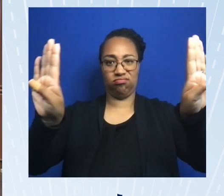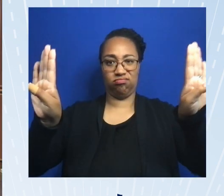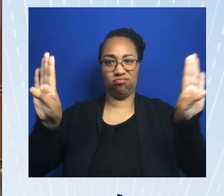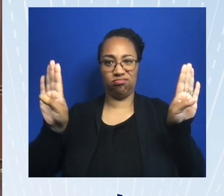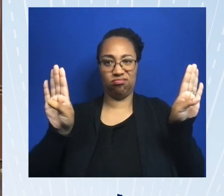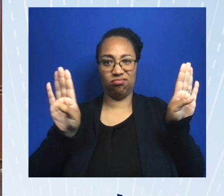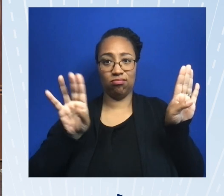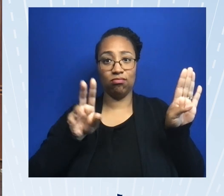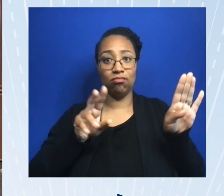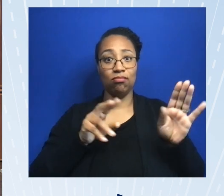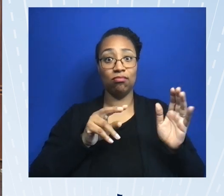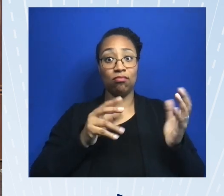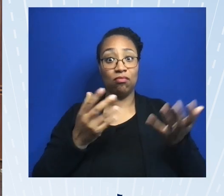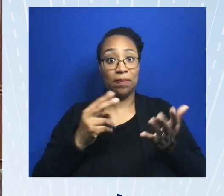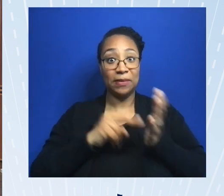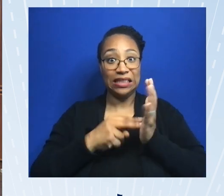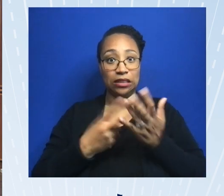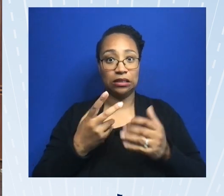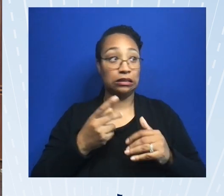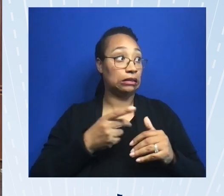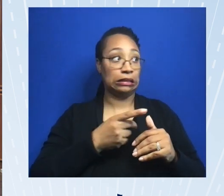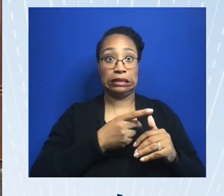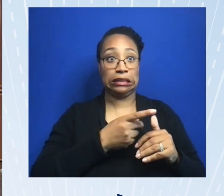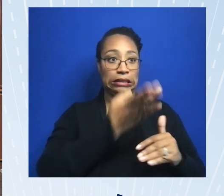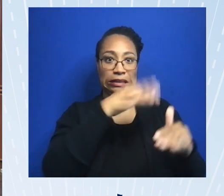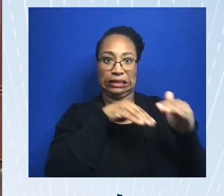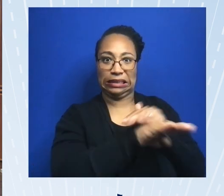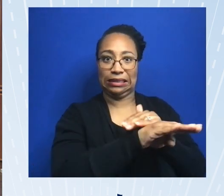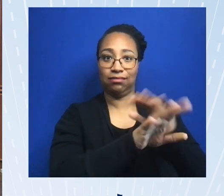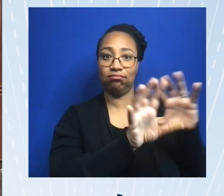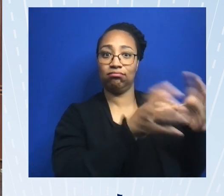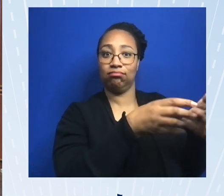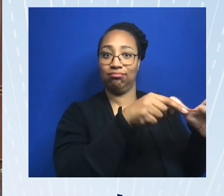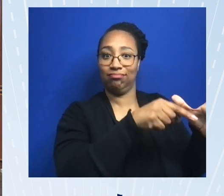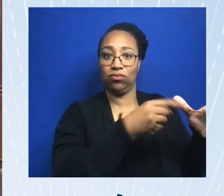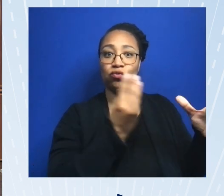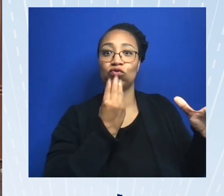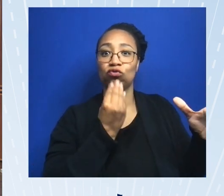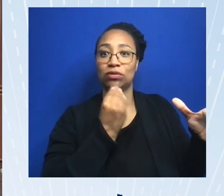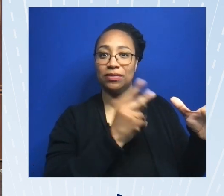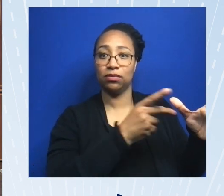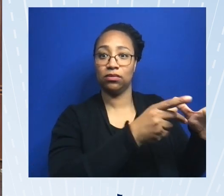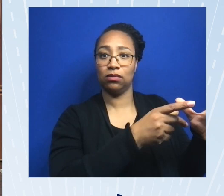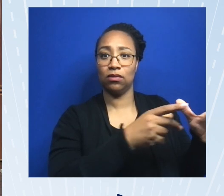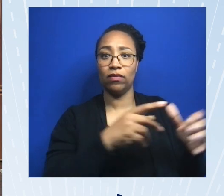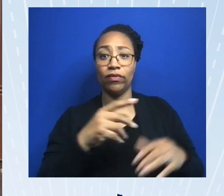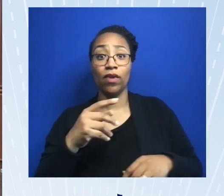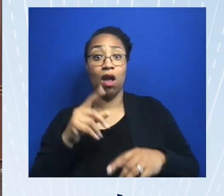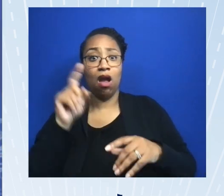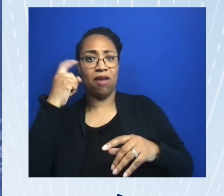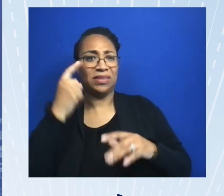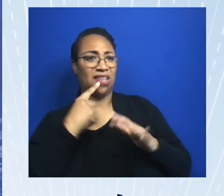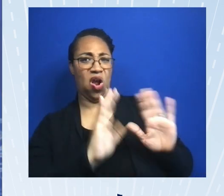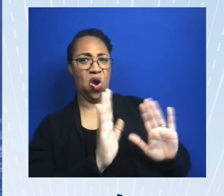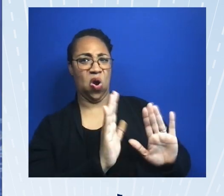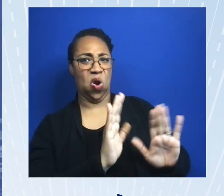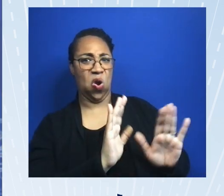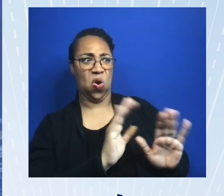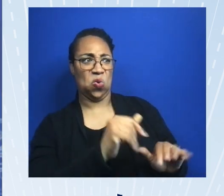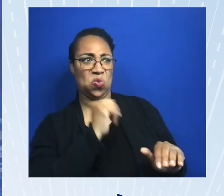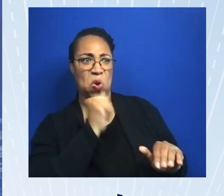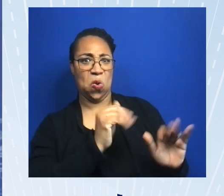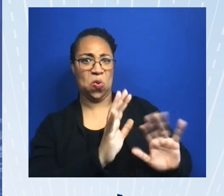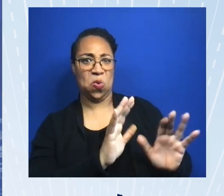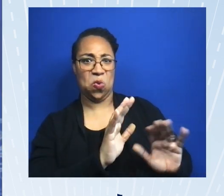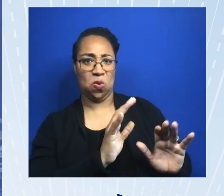dark time when a White House staff counseled the president to stand firm against letting Jews in, when members